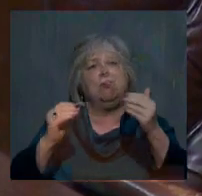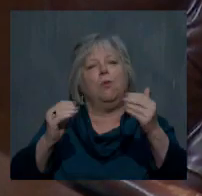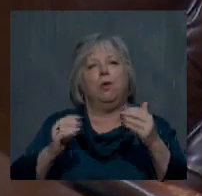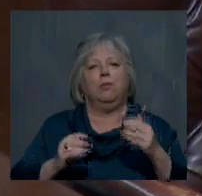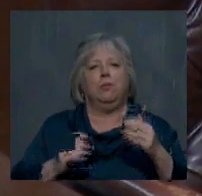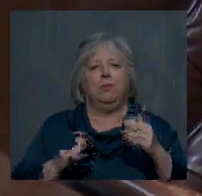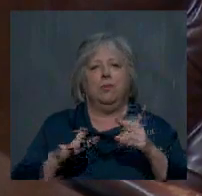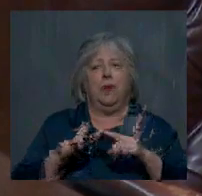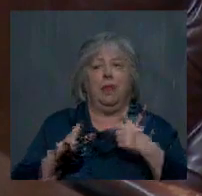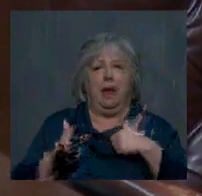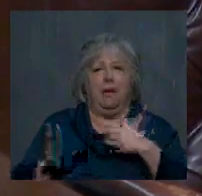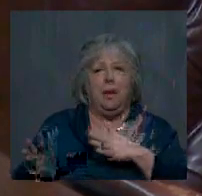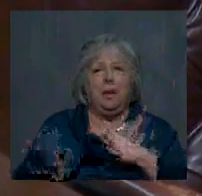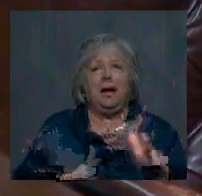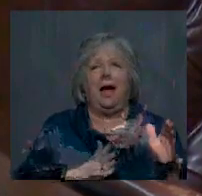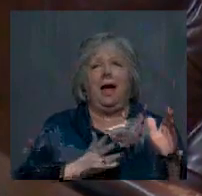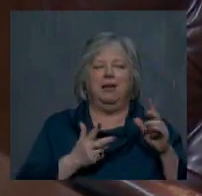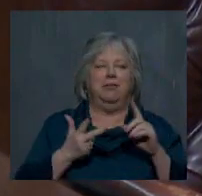plan on